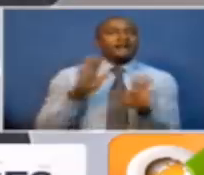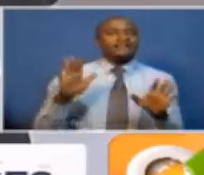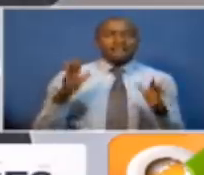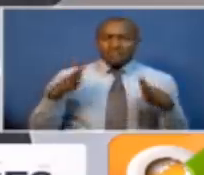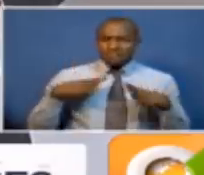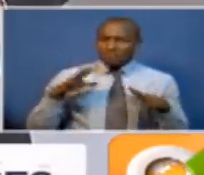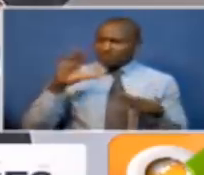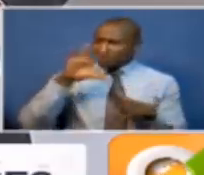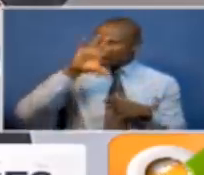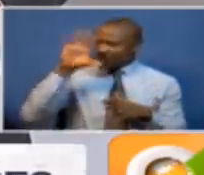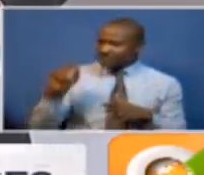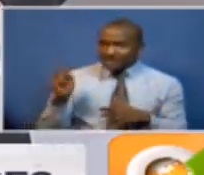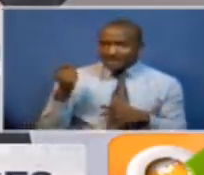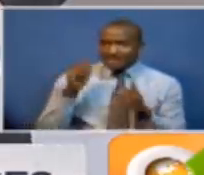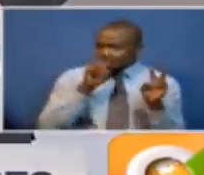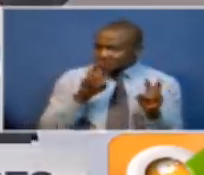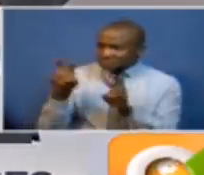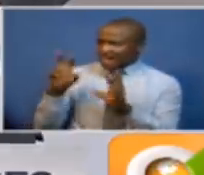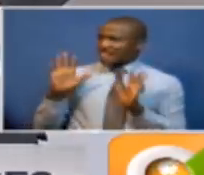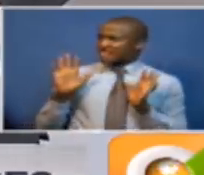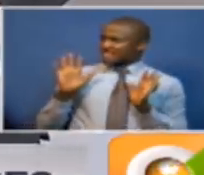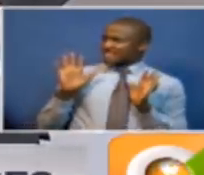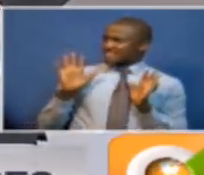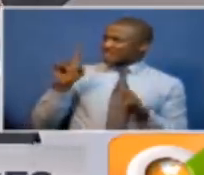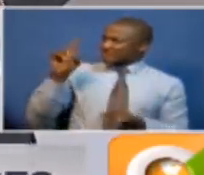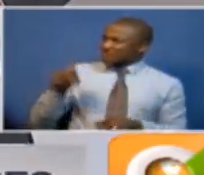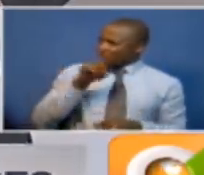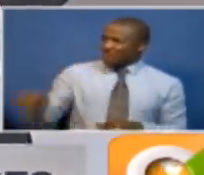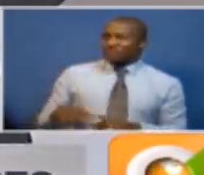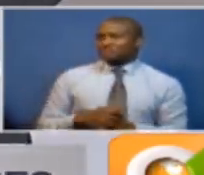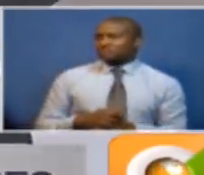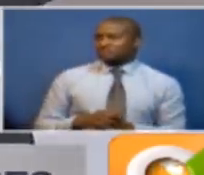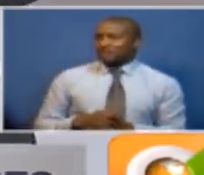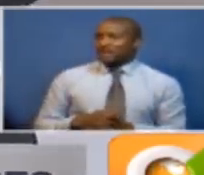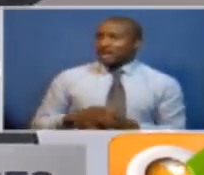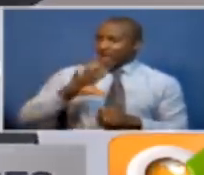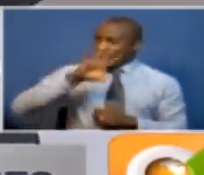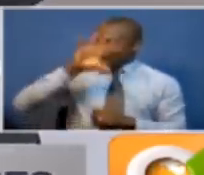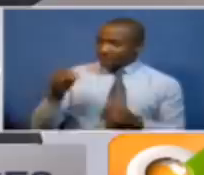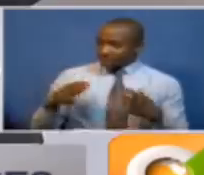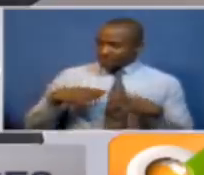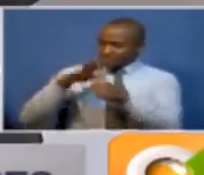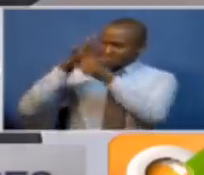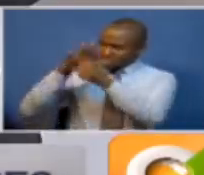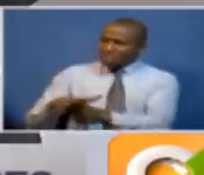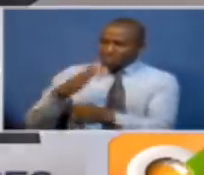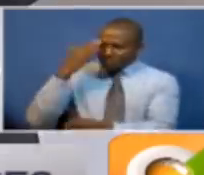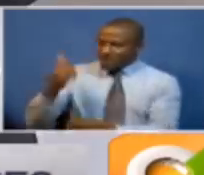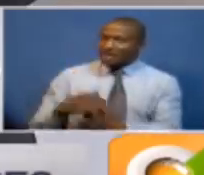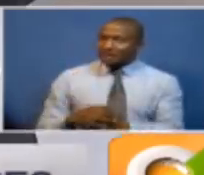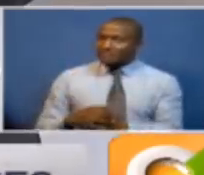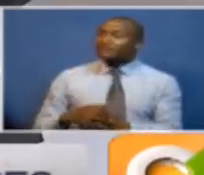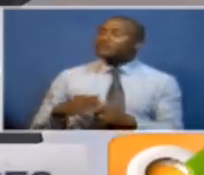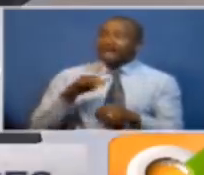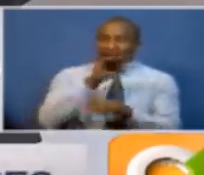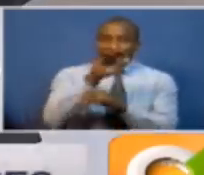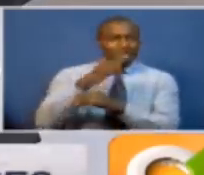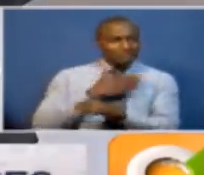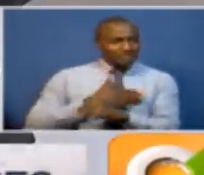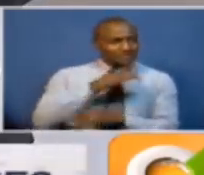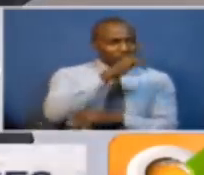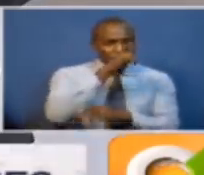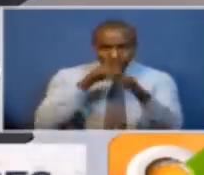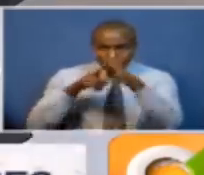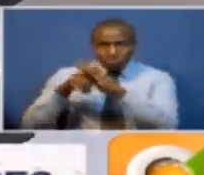condemn the company, terming the sentiments in the email as racist and asking shoppers to boycott its outlets.